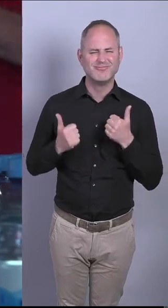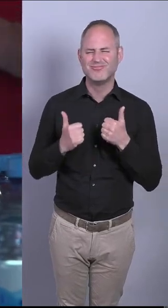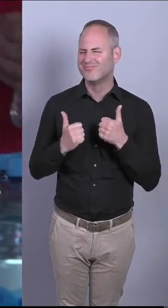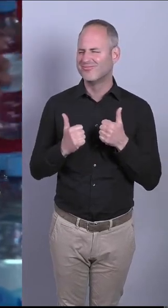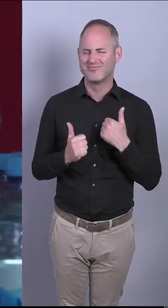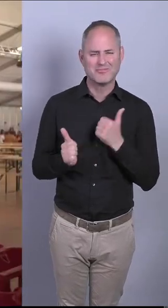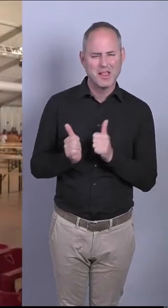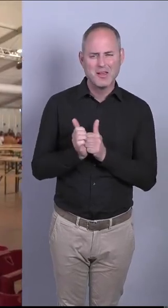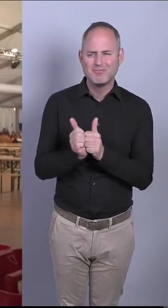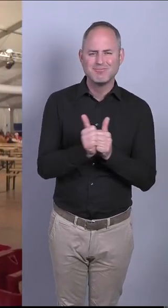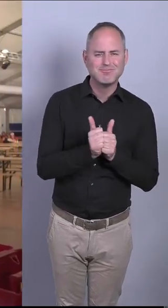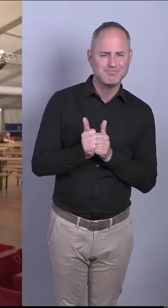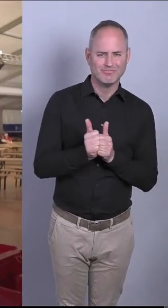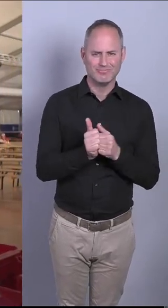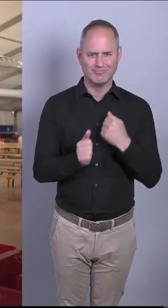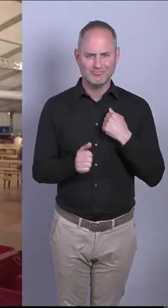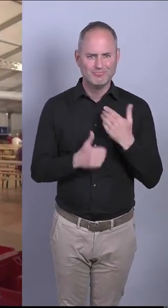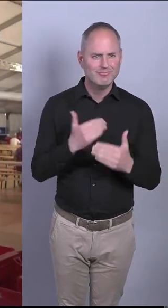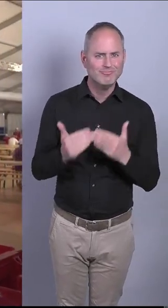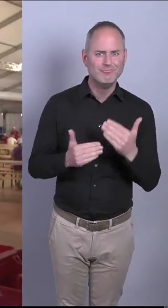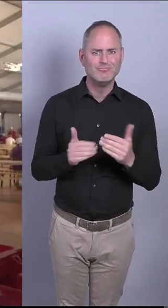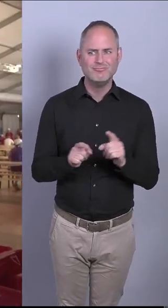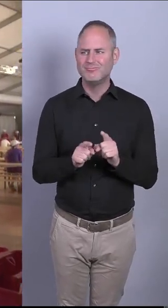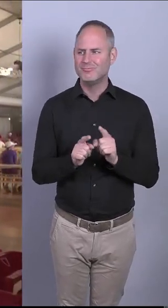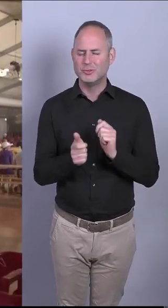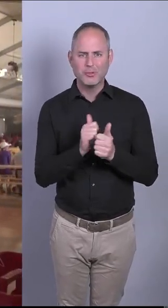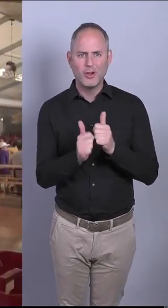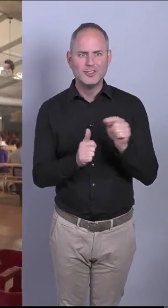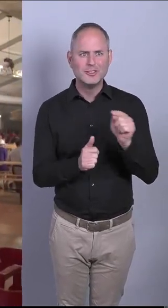to say, it's just a great job that we're doing here.